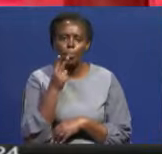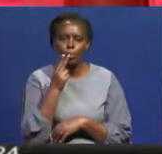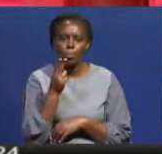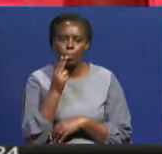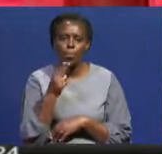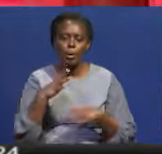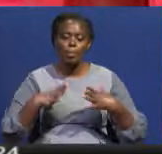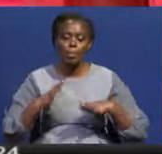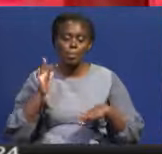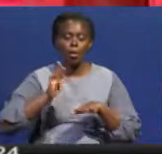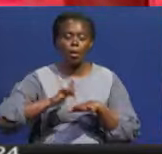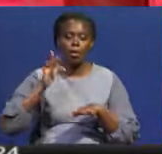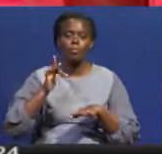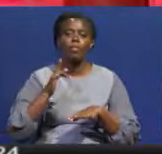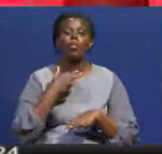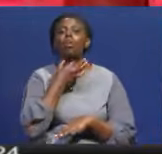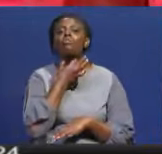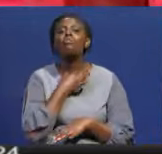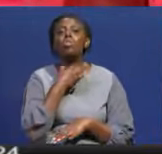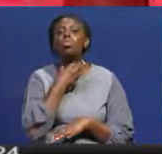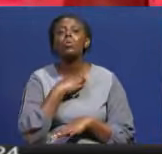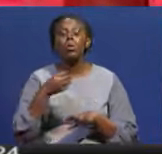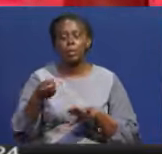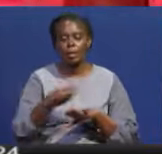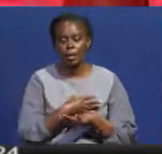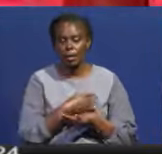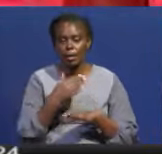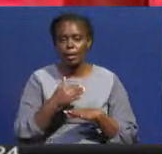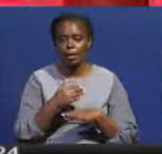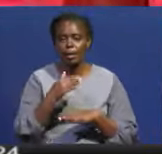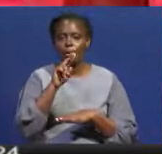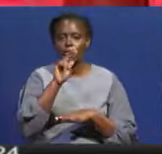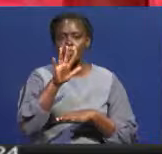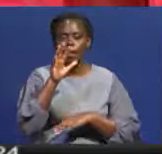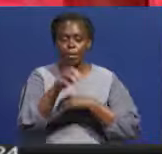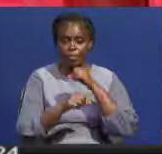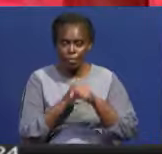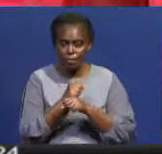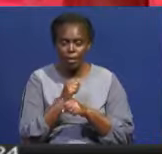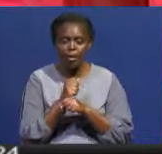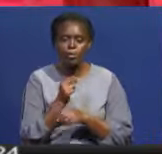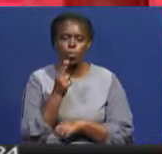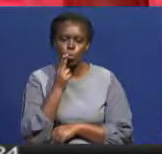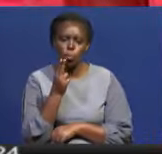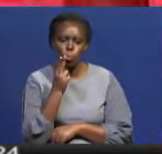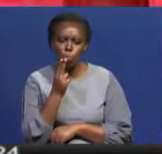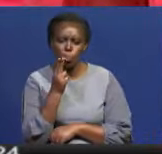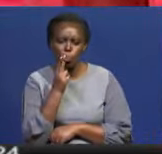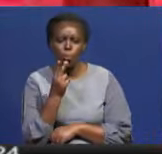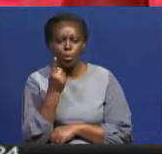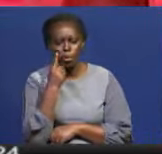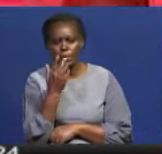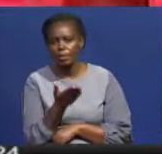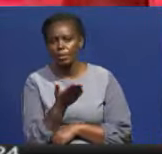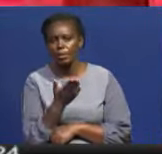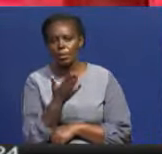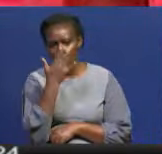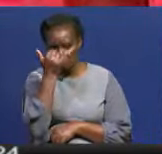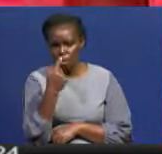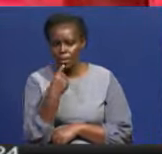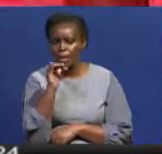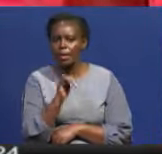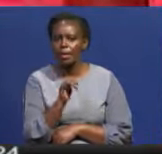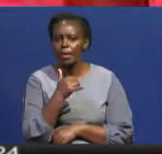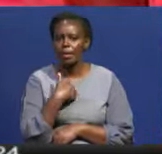of victims of throat cancer after 25 years of smoking. And this is because we're saying